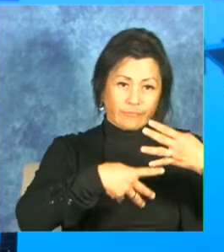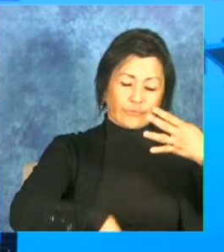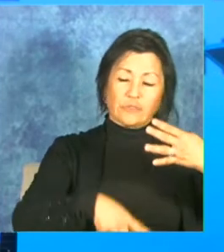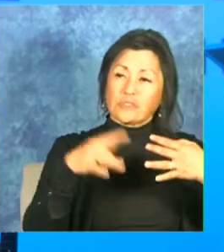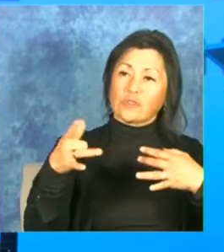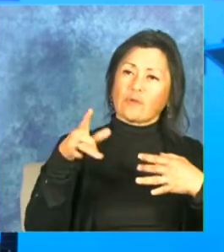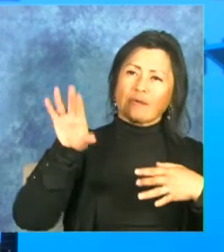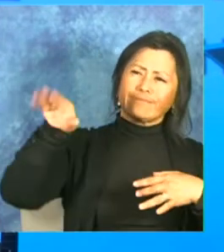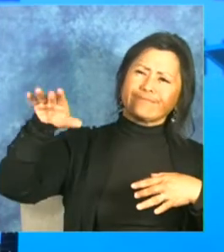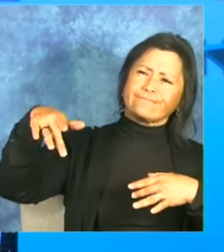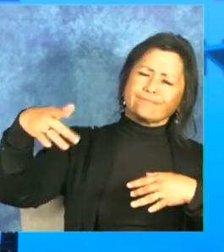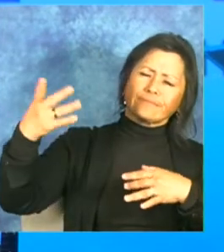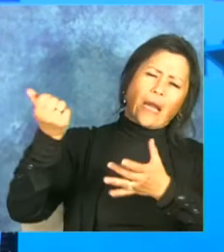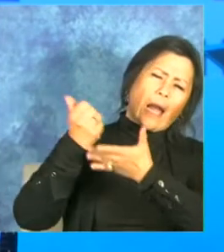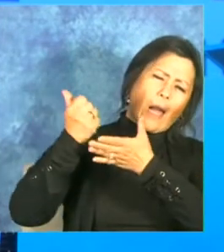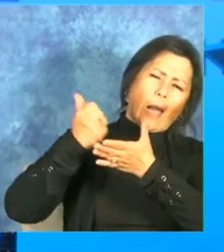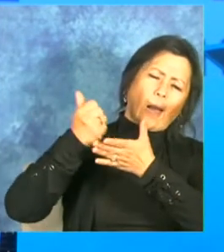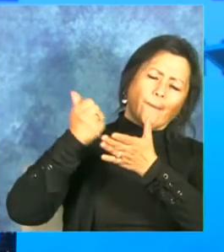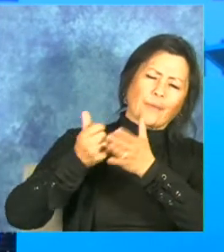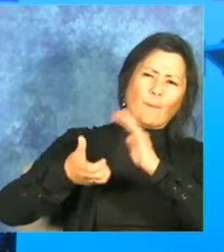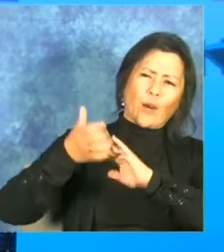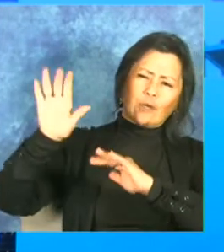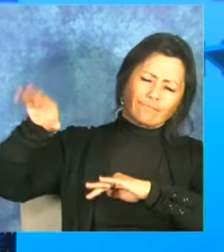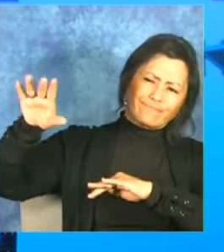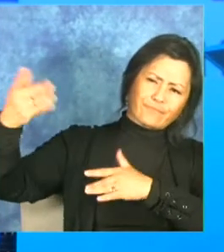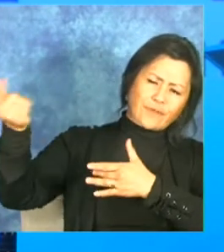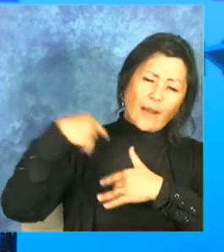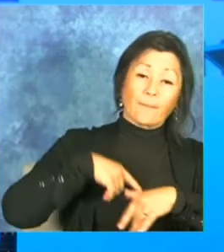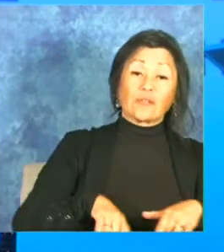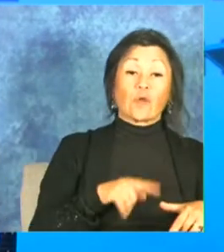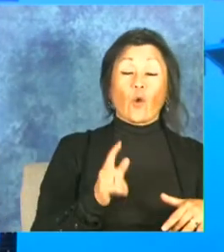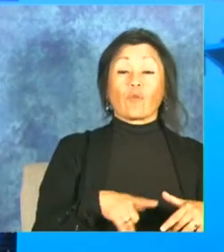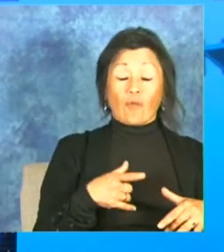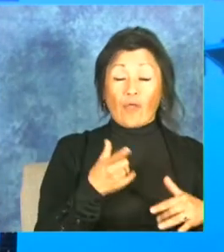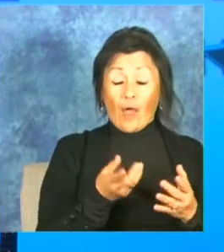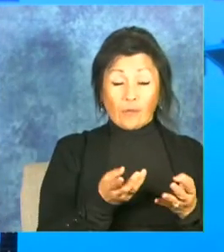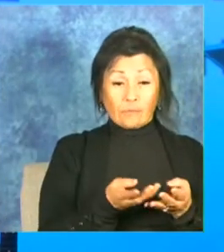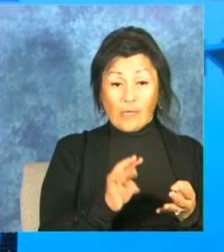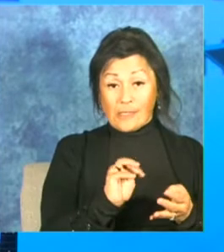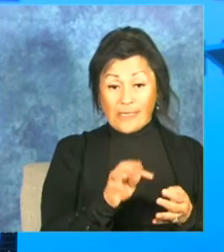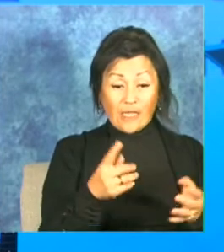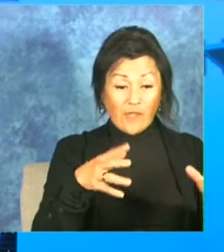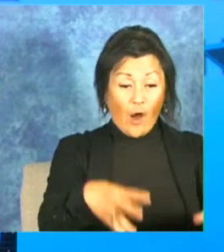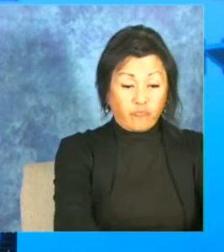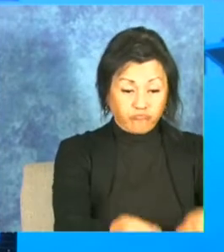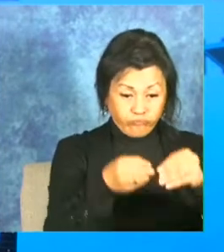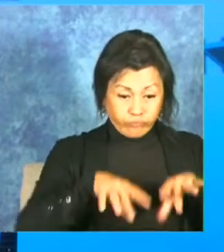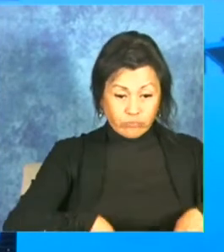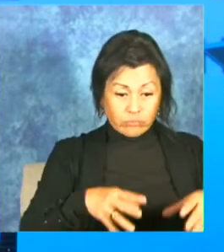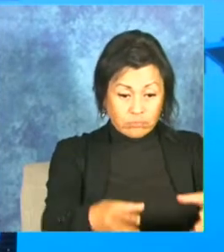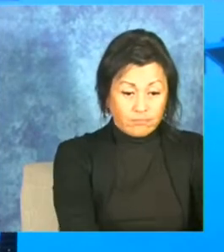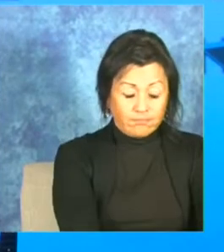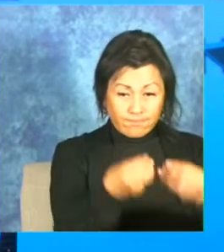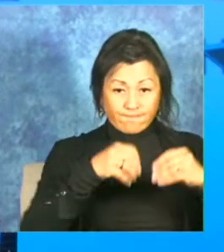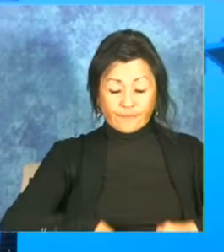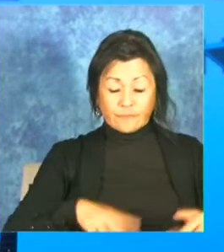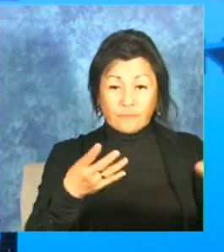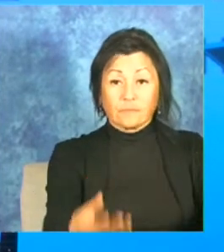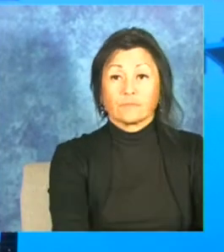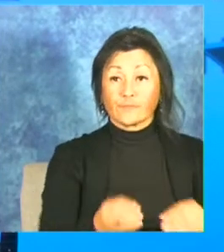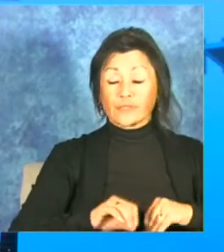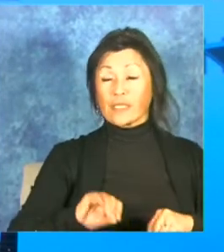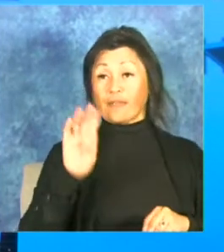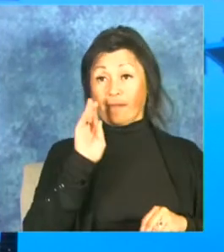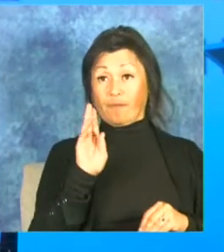in the other boat to come and help them. And they came and filled both boats so full that they began to sink.